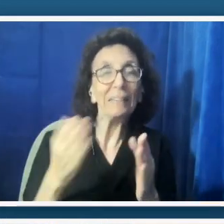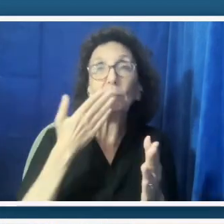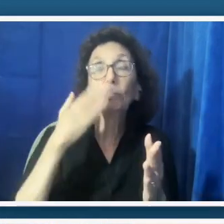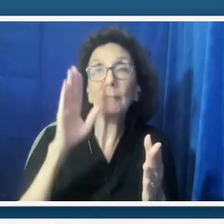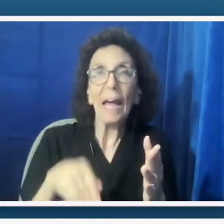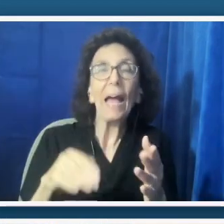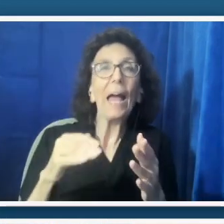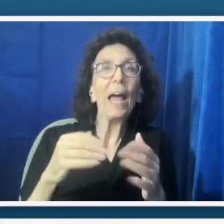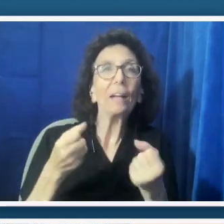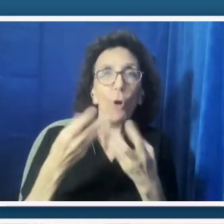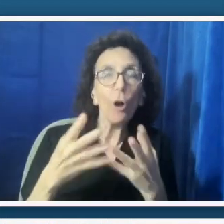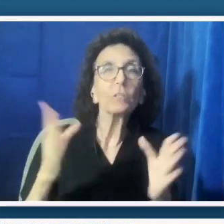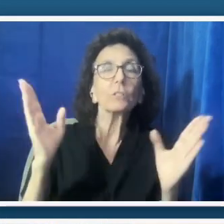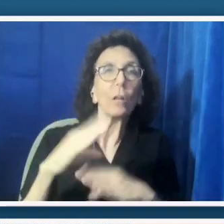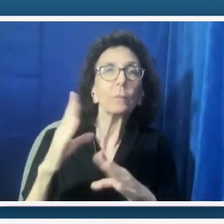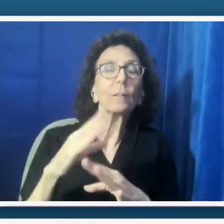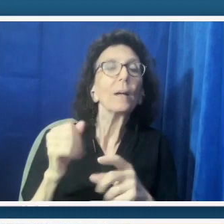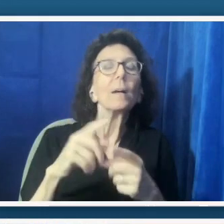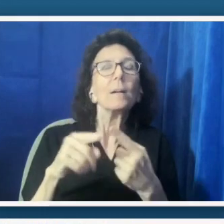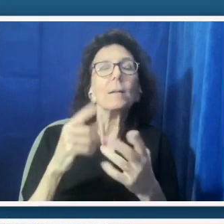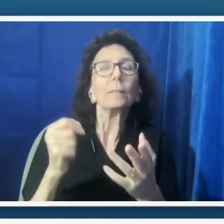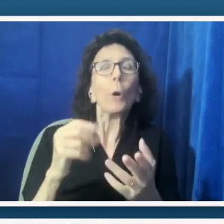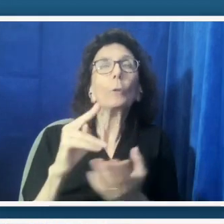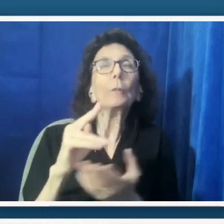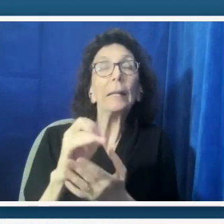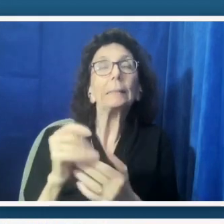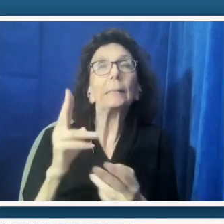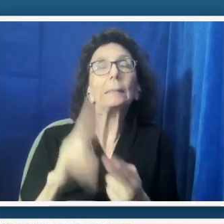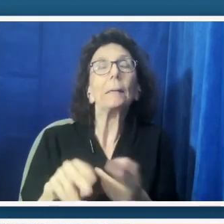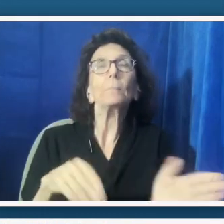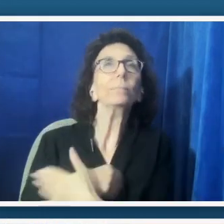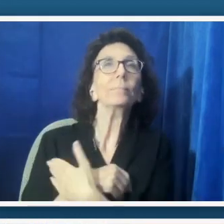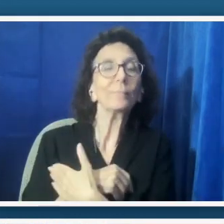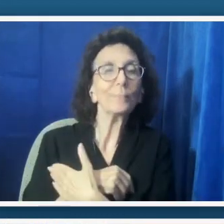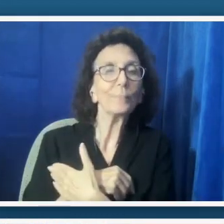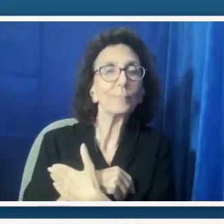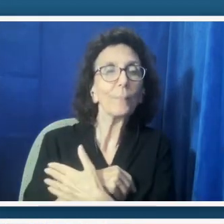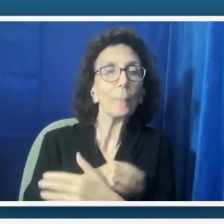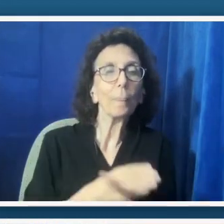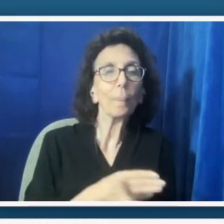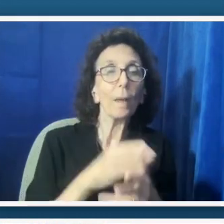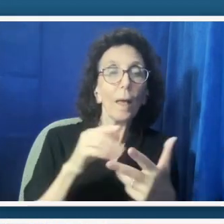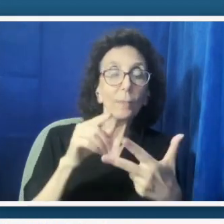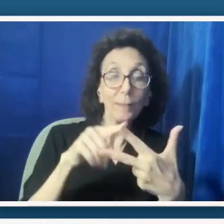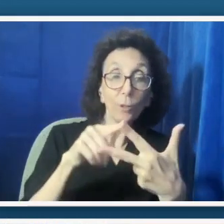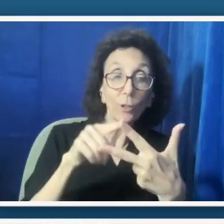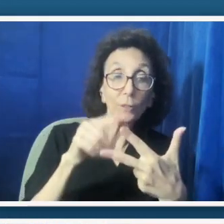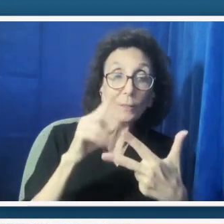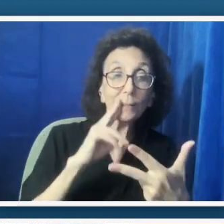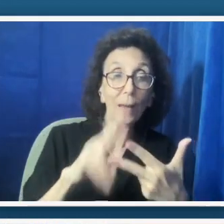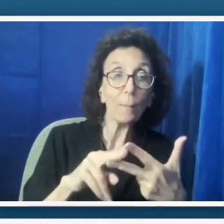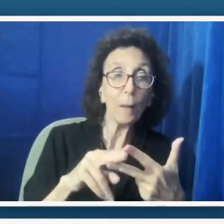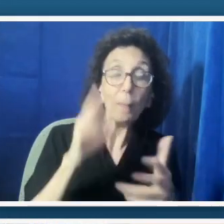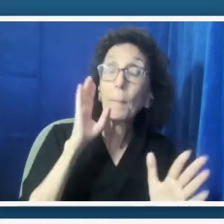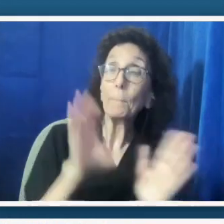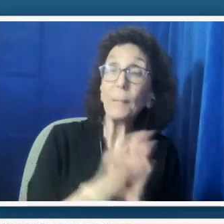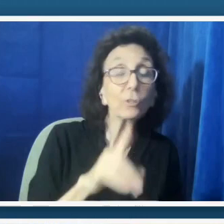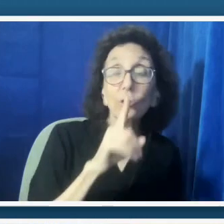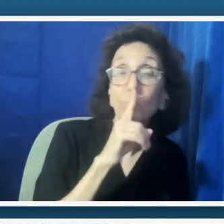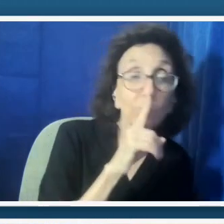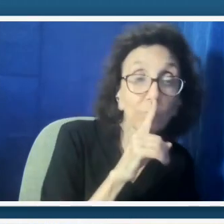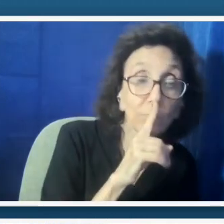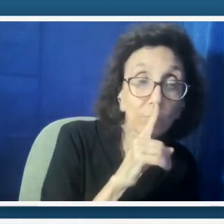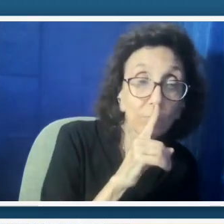that they don't want to really promote. The controversy of the middle stamp isn't because of the picture itself or